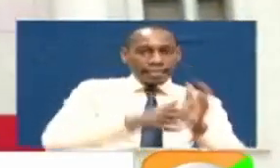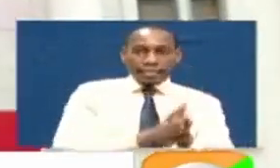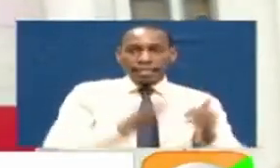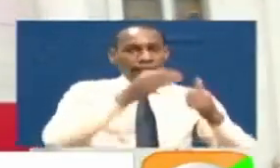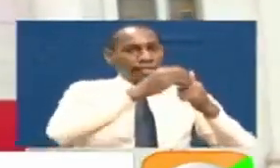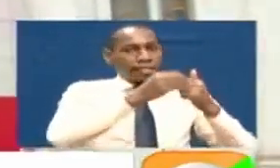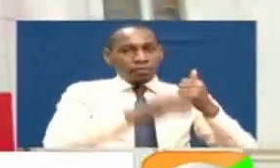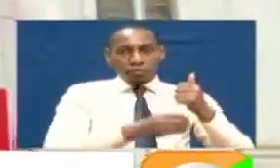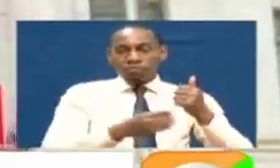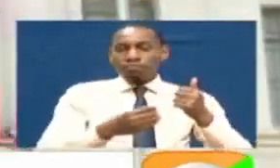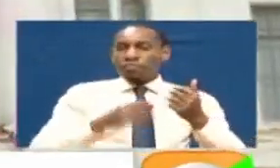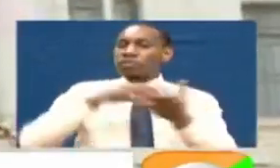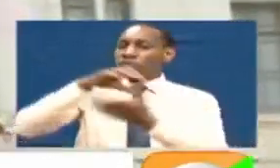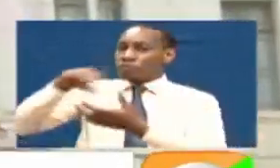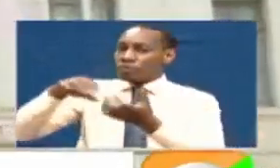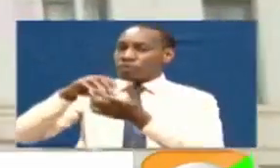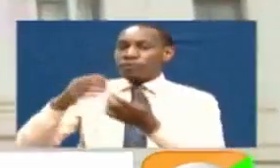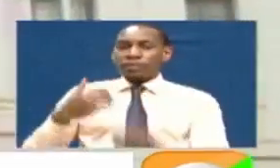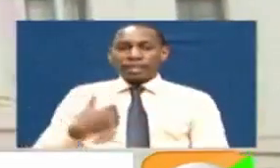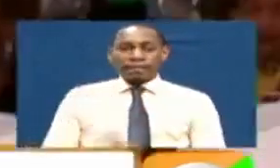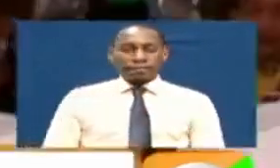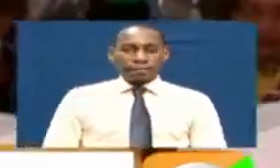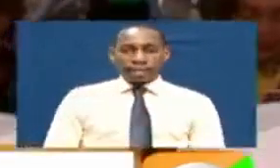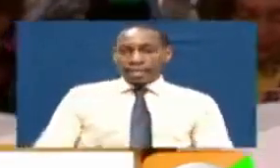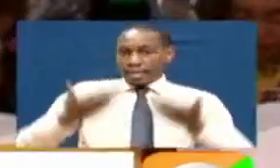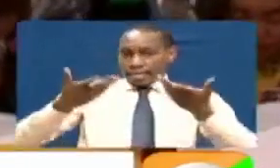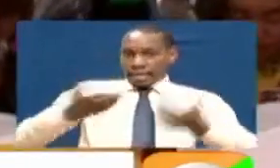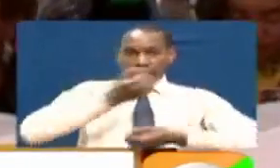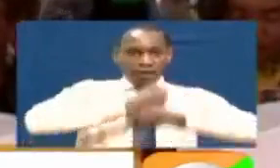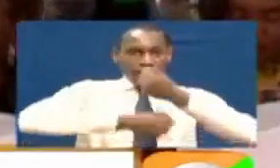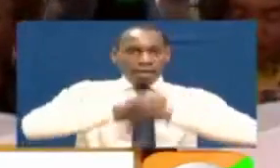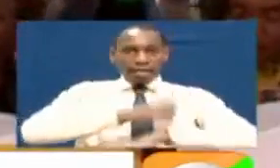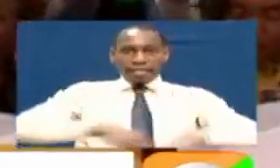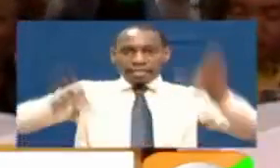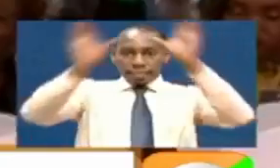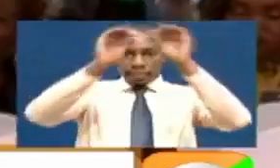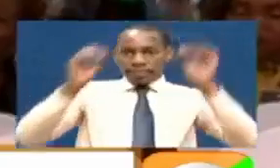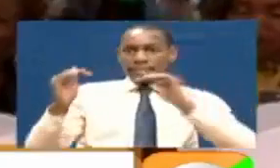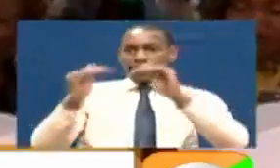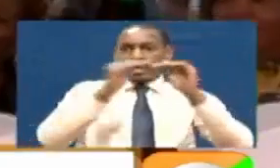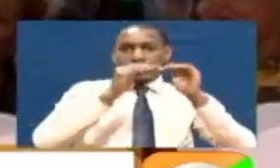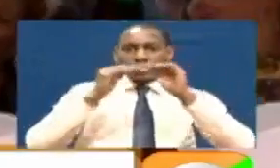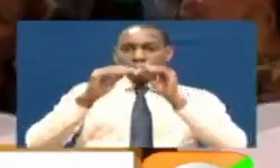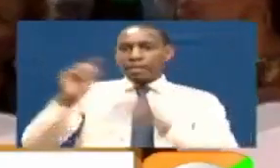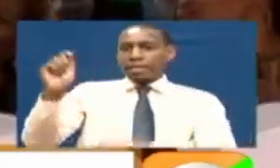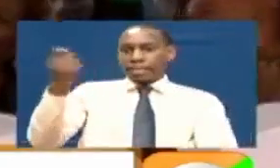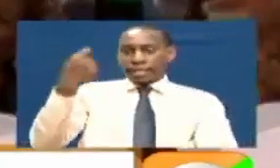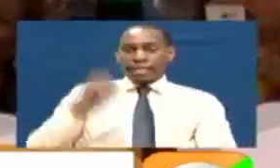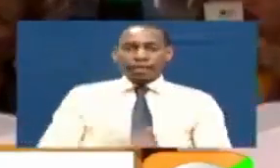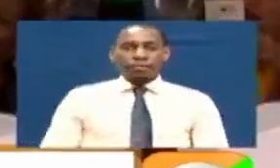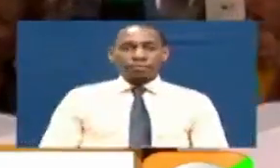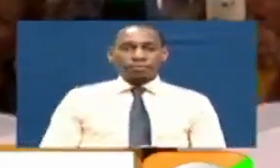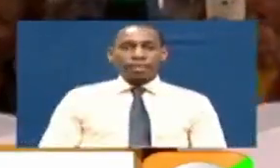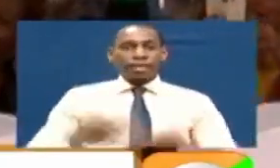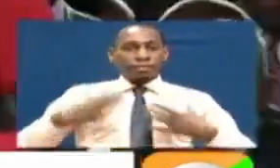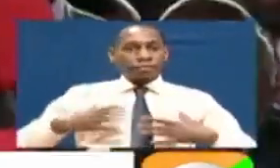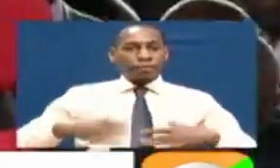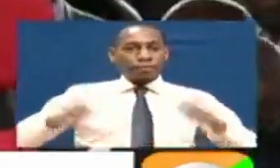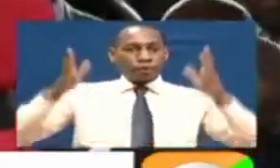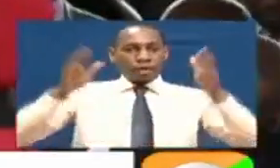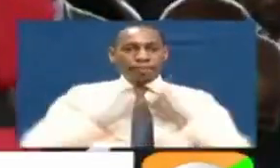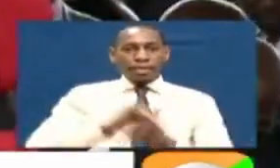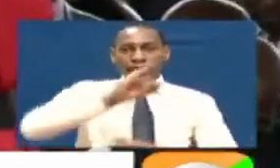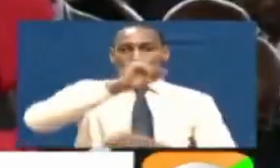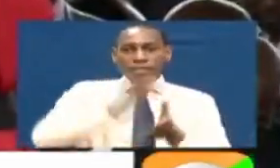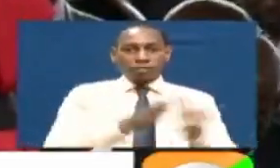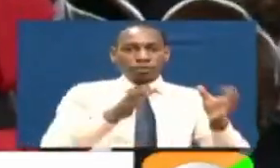seemingly left it in a fix. I am now the acting president of the Republic of Kenya.